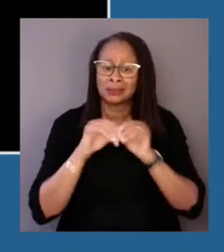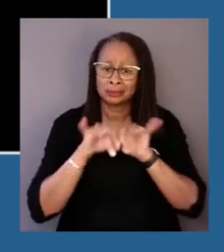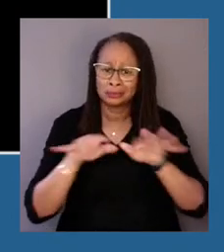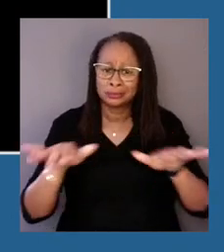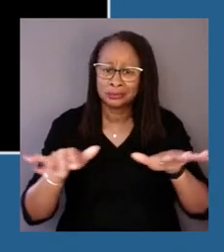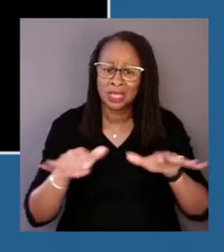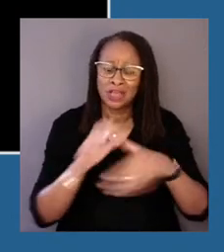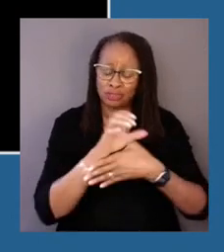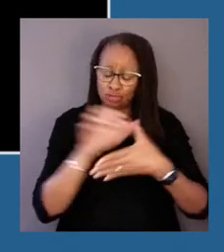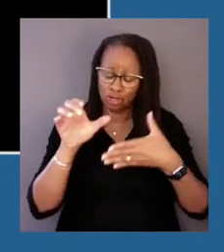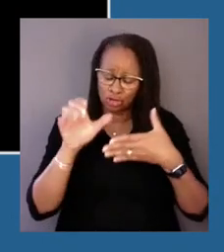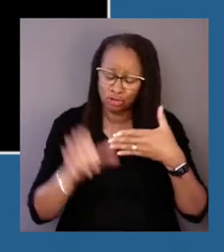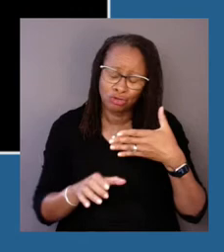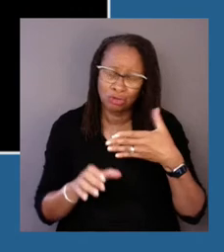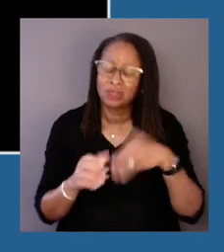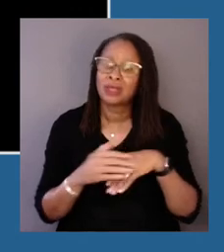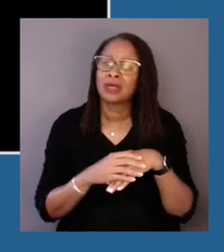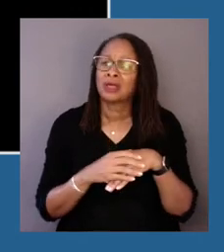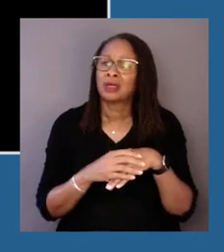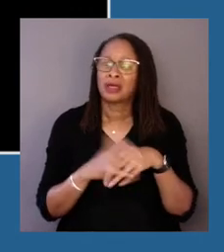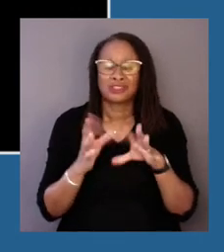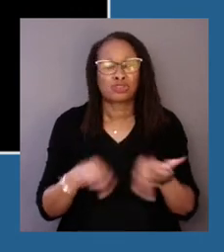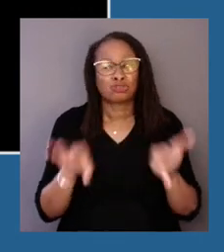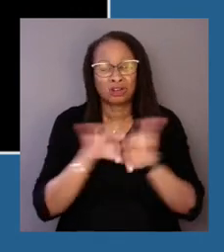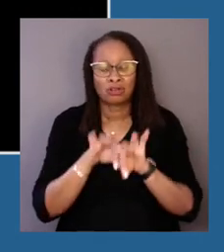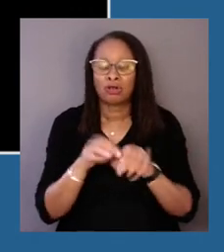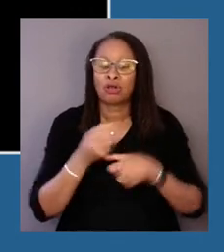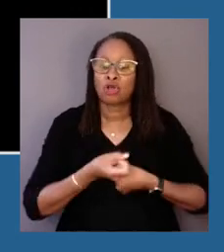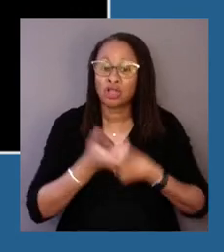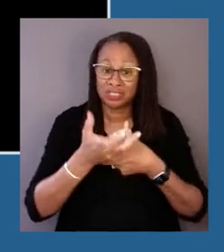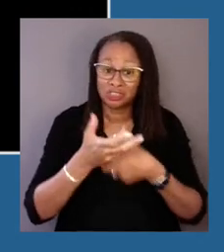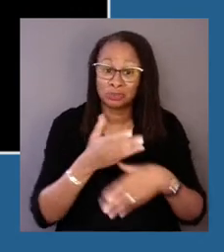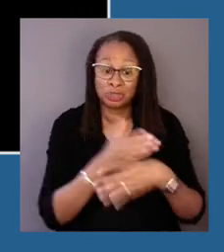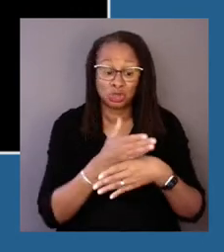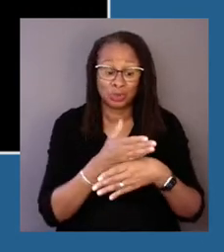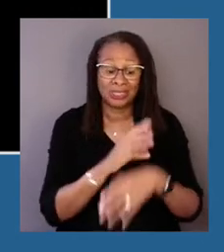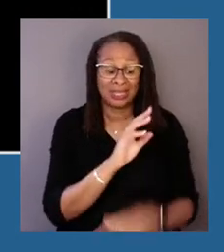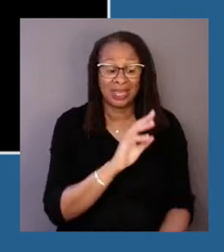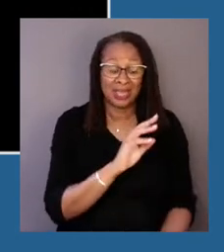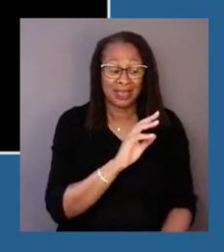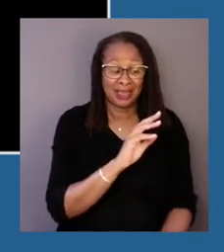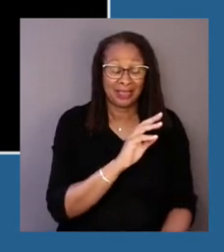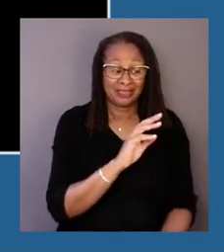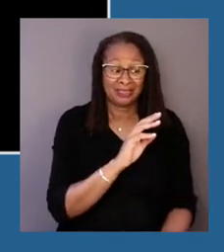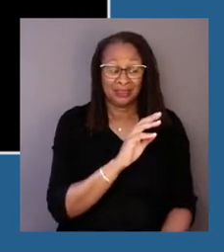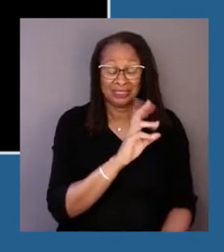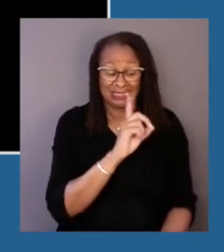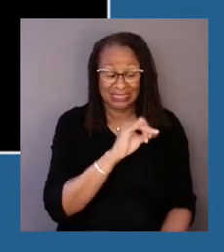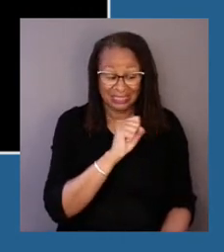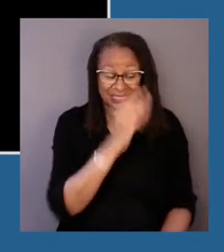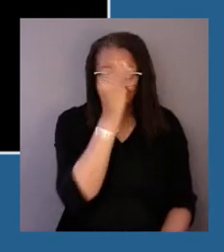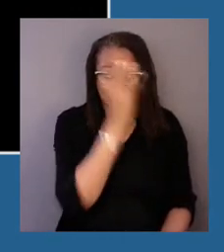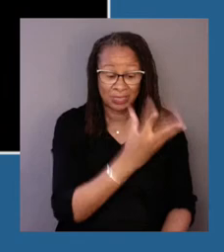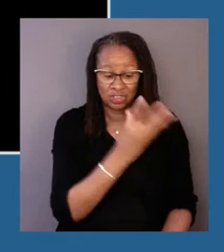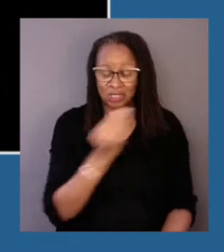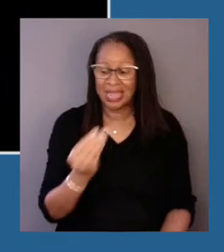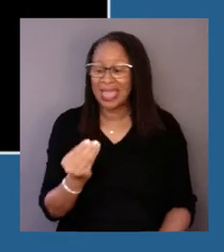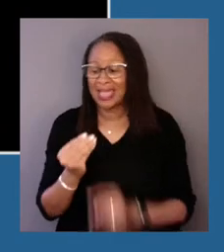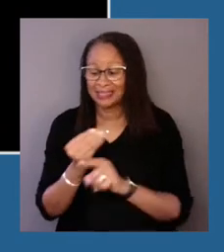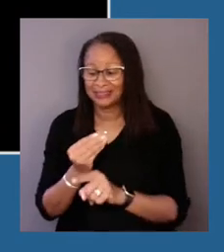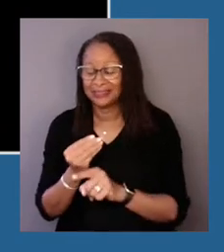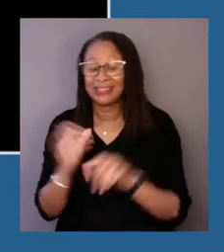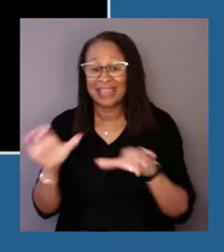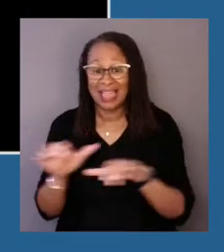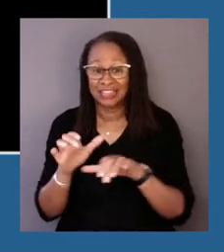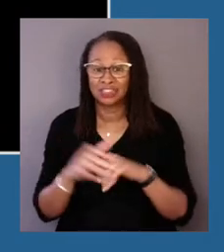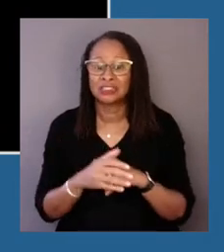causation nexus between the disinformation and the lack of climate action that's put us in this emergency. And then third, this is